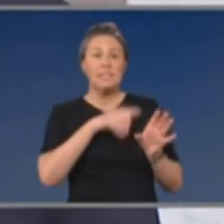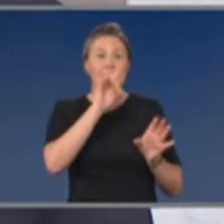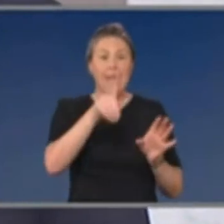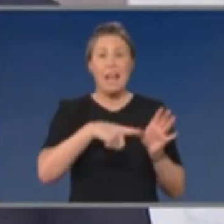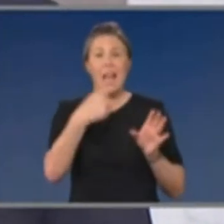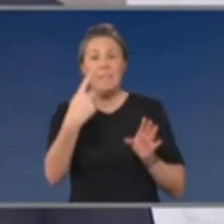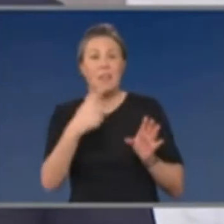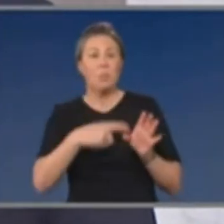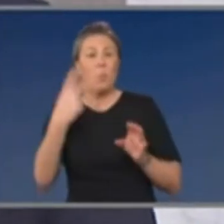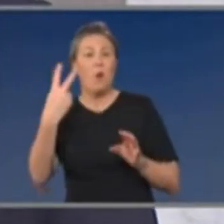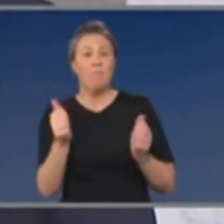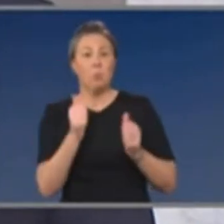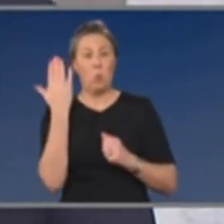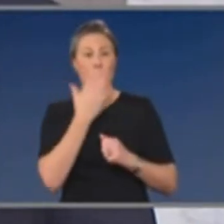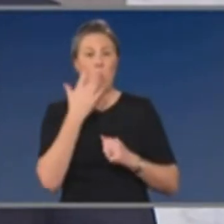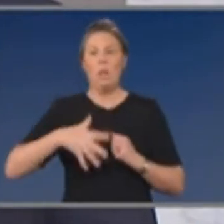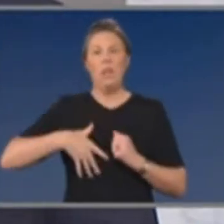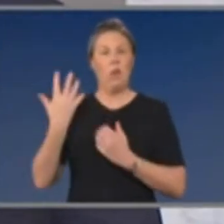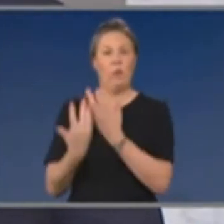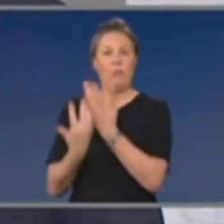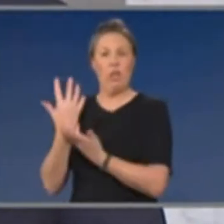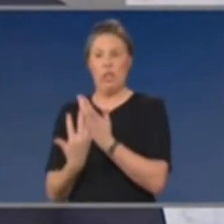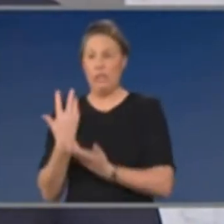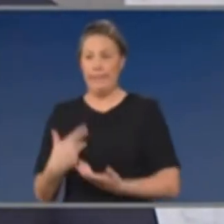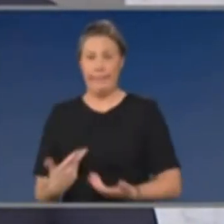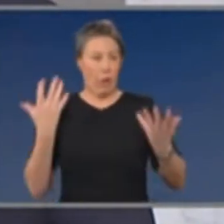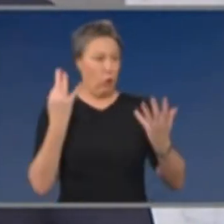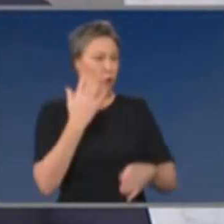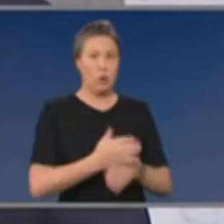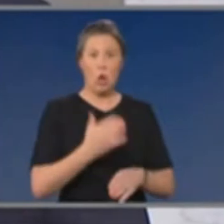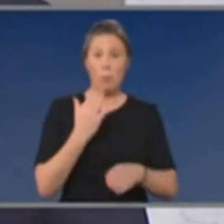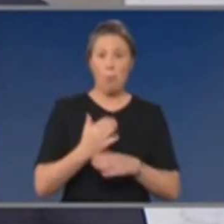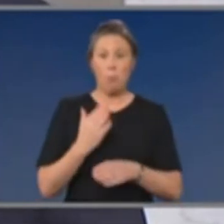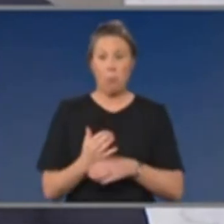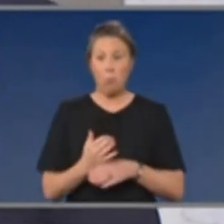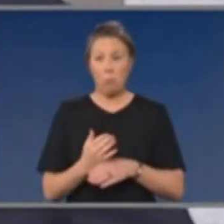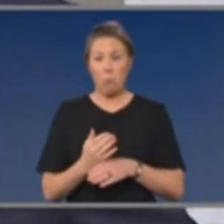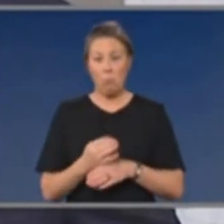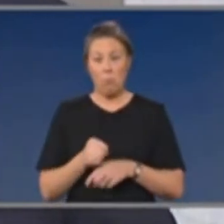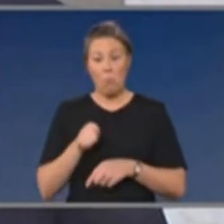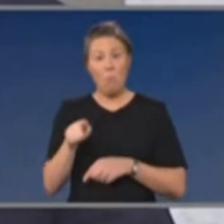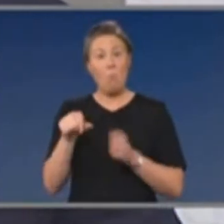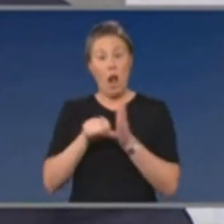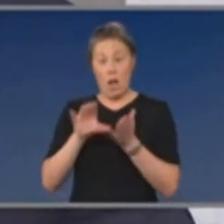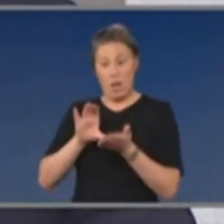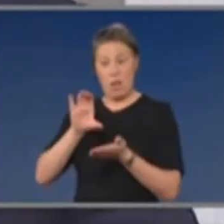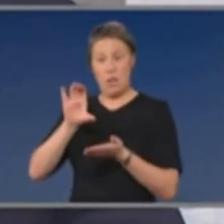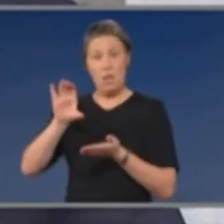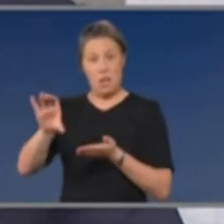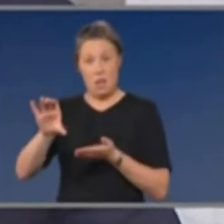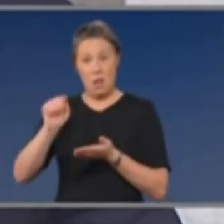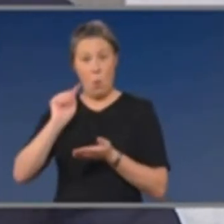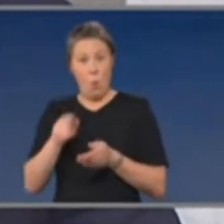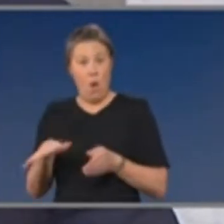want to go to university, who might otherwise be jobless if they didn't have a chance to take up an apprenticeship. So are you looking at